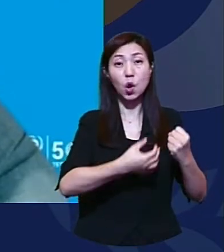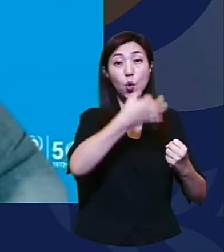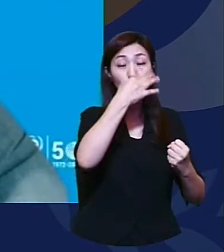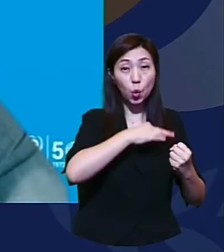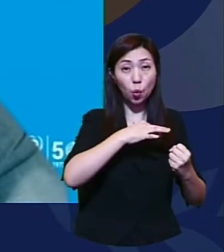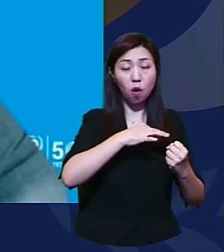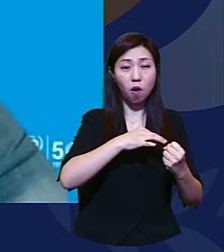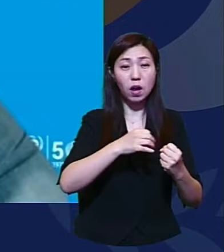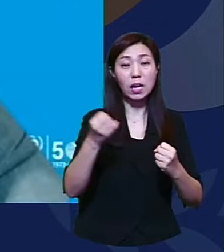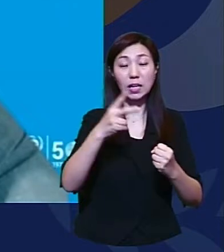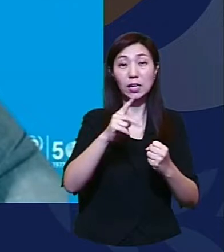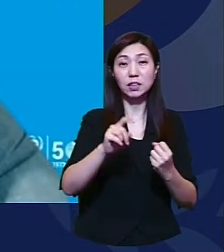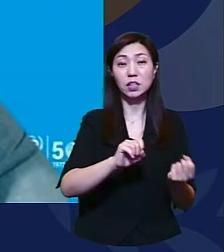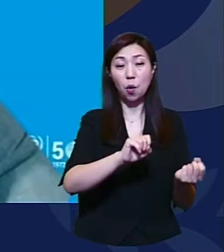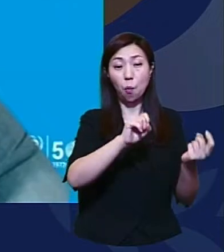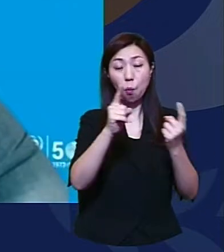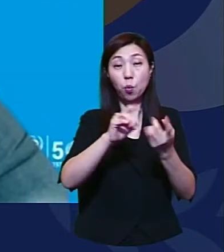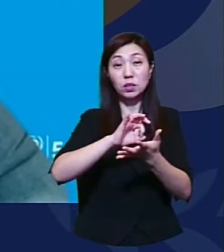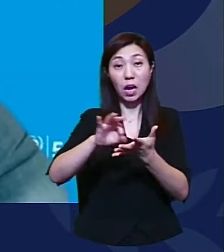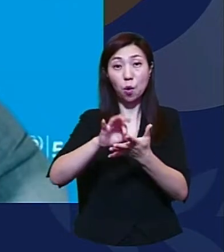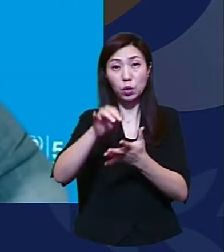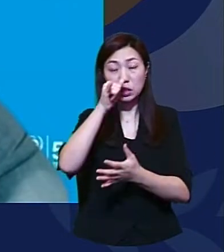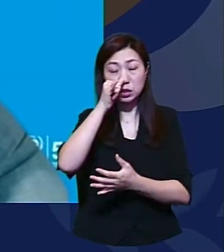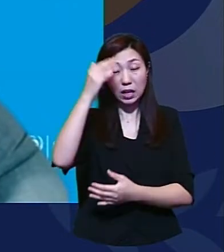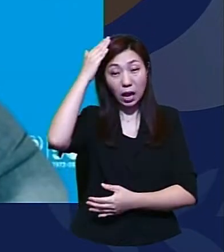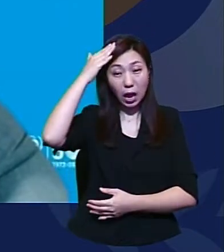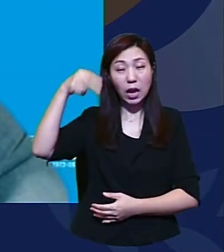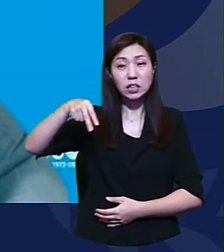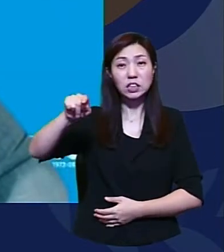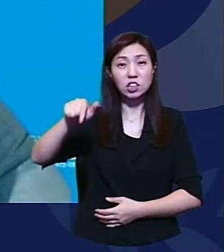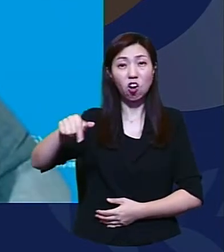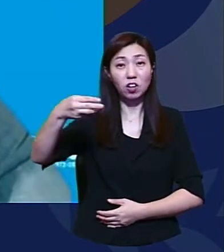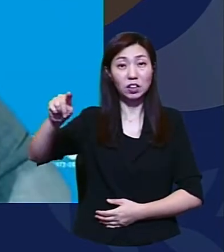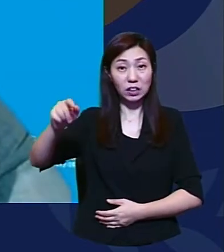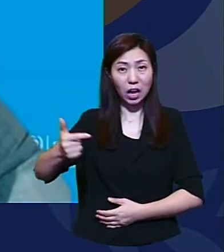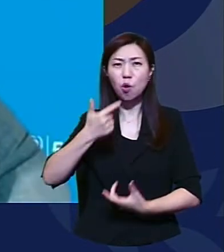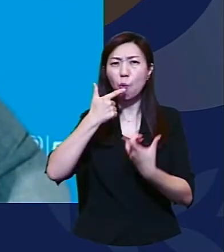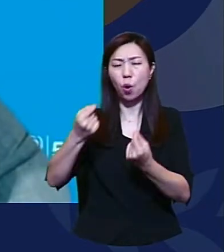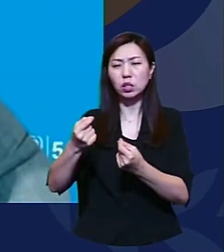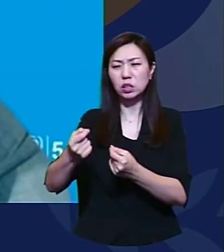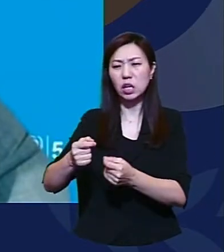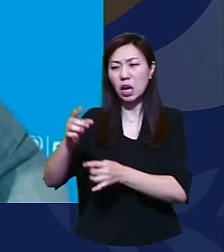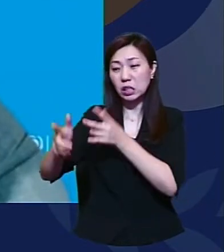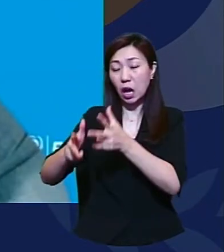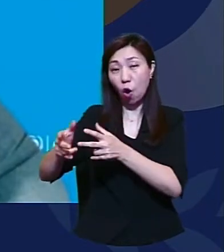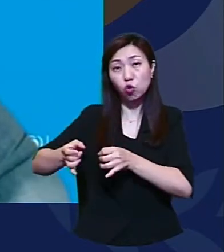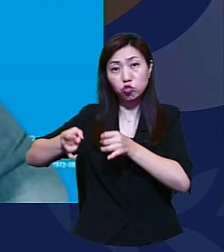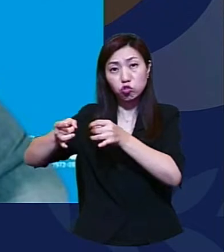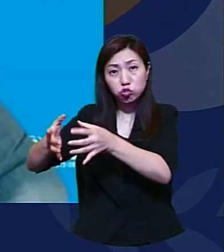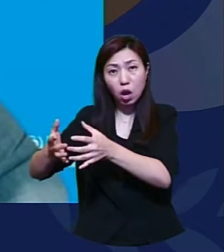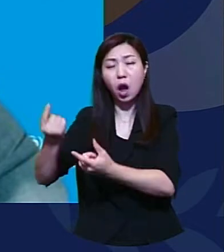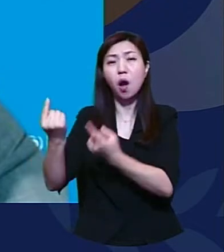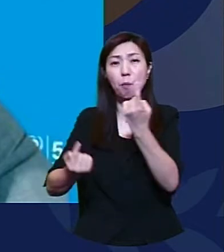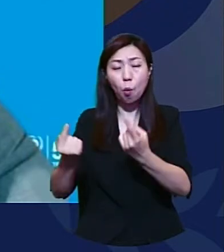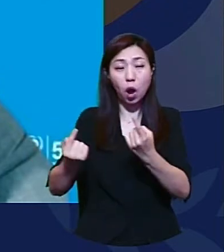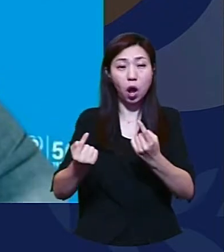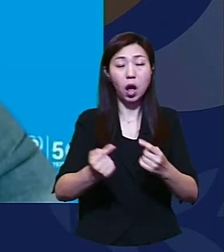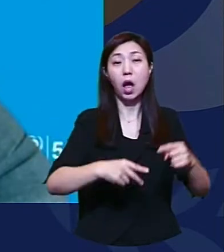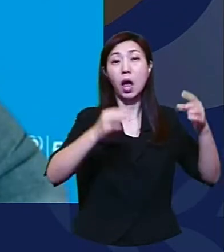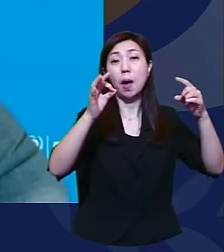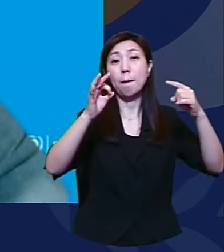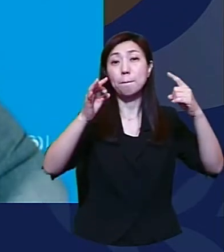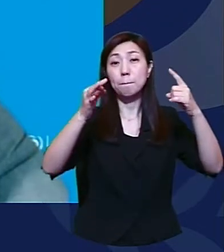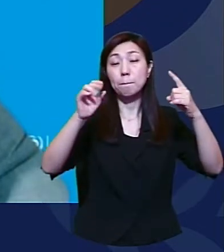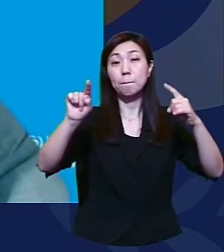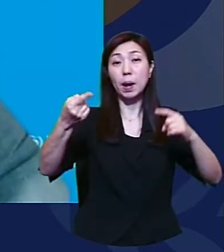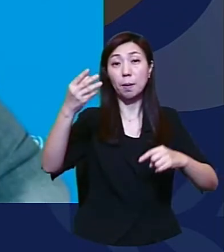5 times more jobs per $1 million than investments in fossil fuels. And